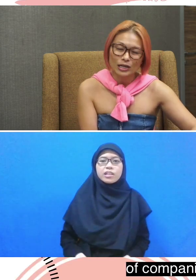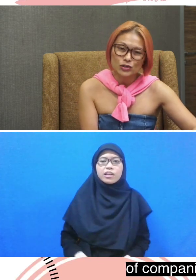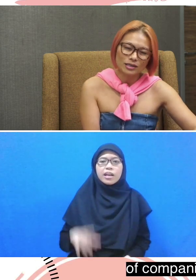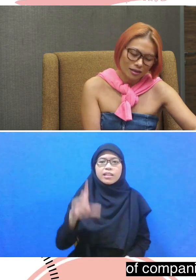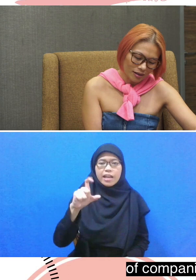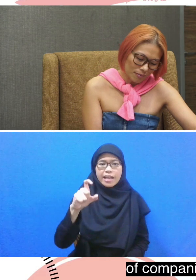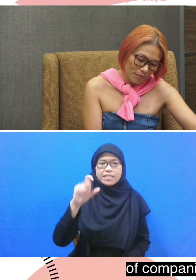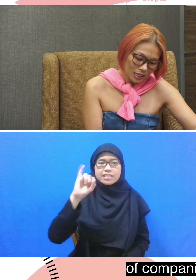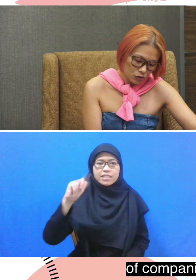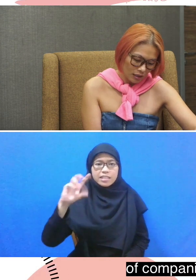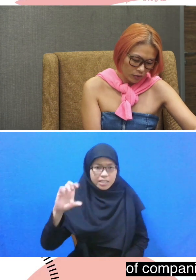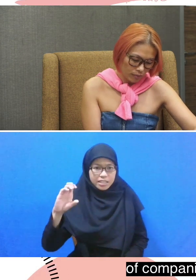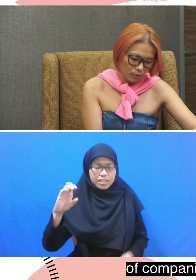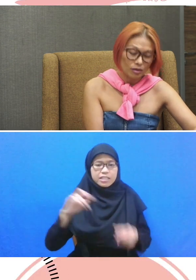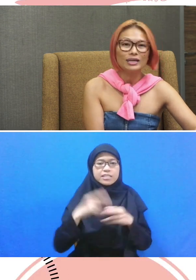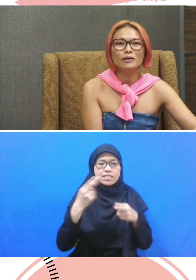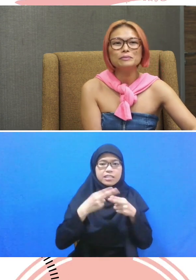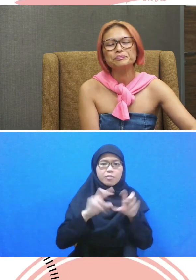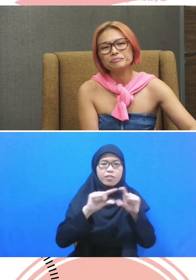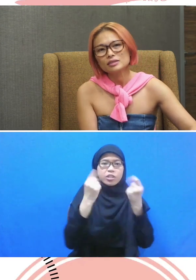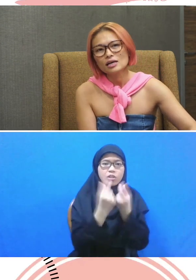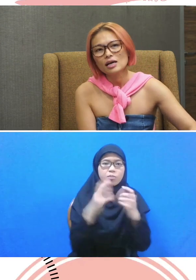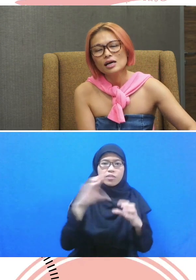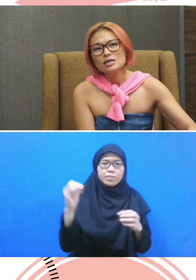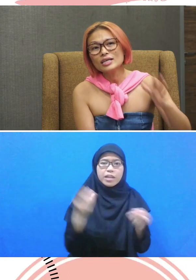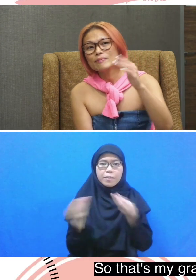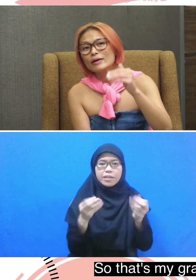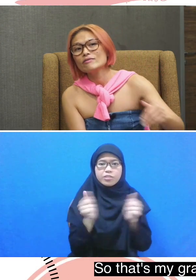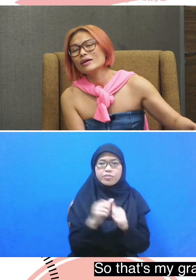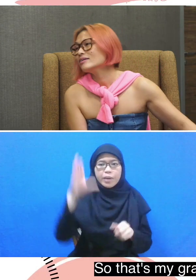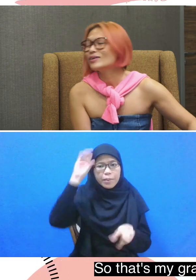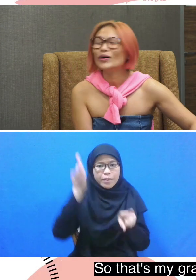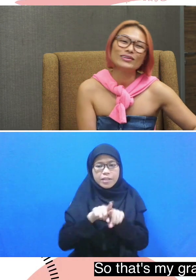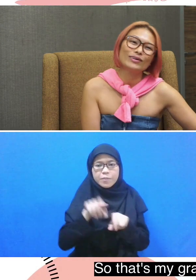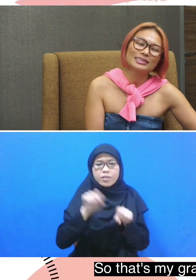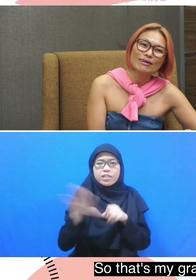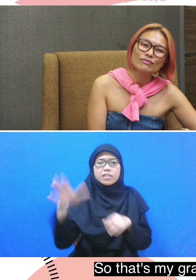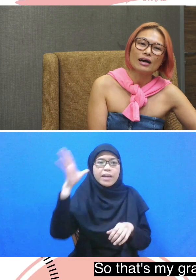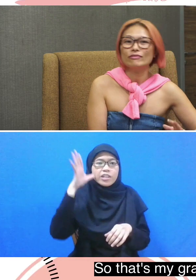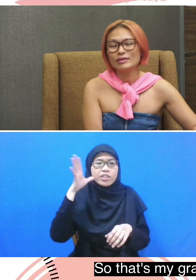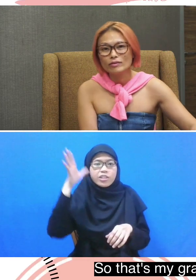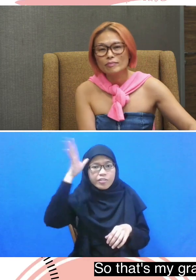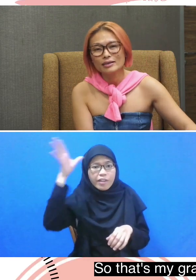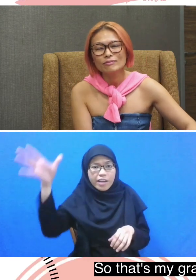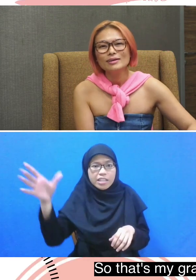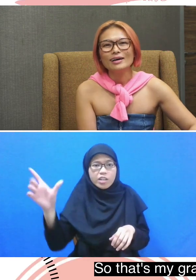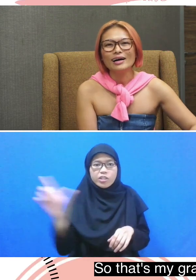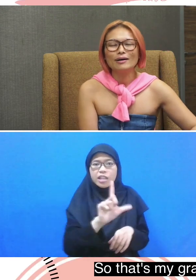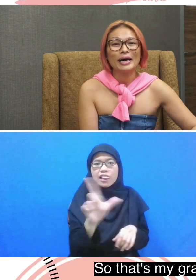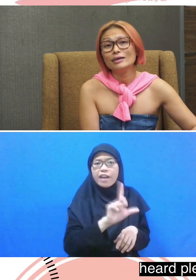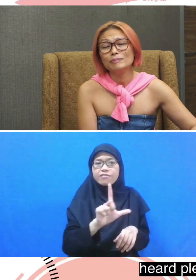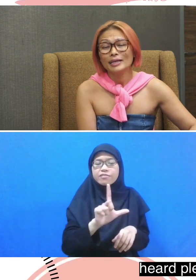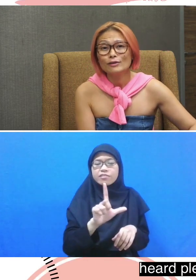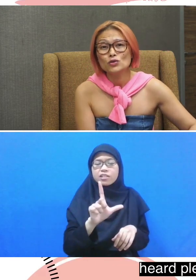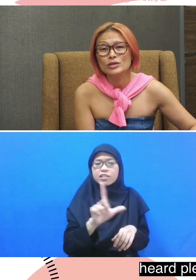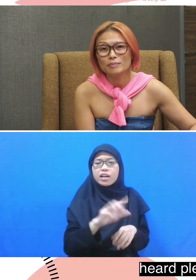I actually manage together with my brother right now. So that's my grandfather on the left. I've never met him, but